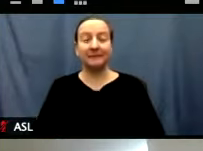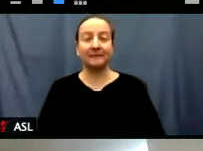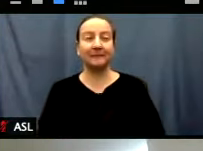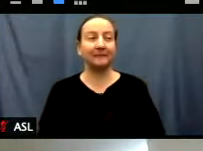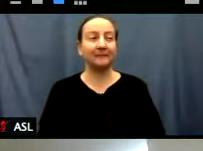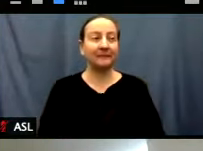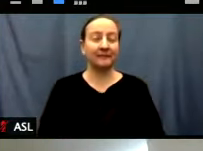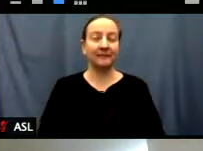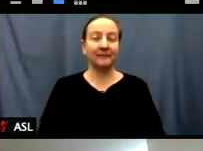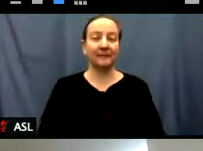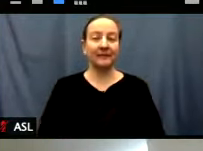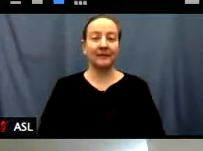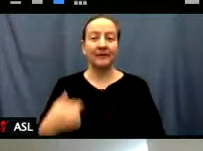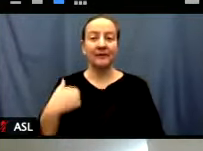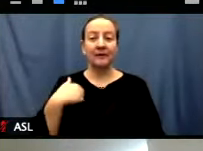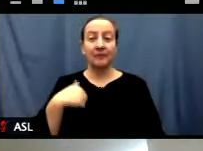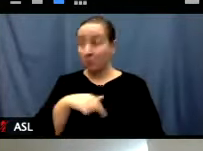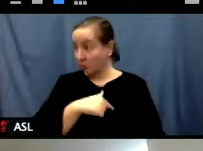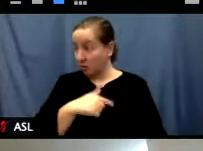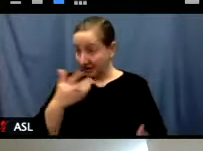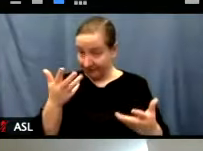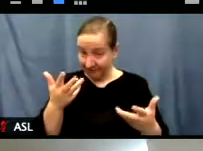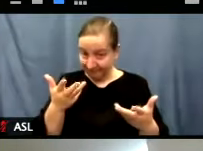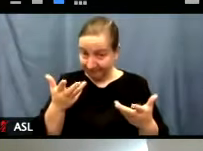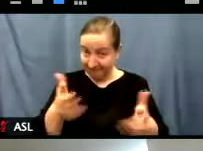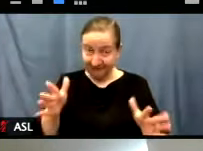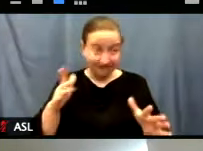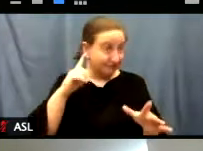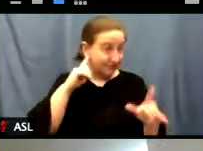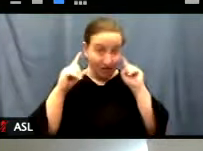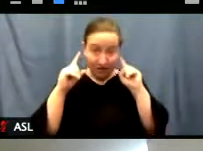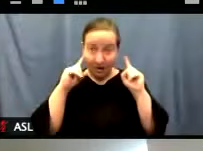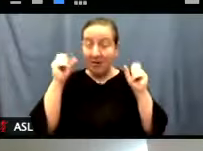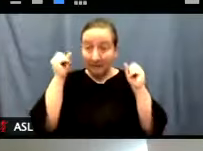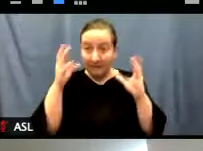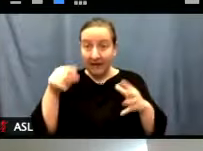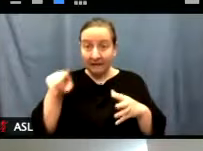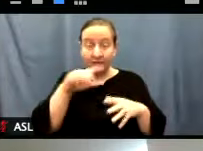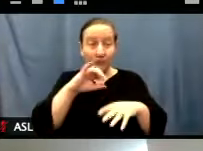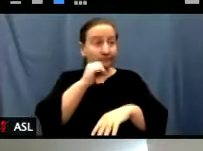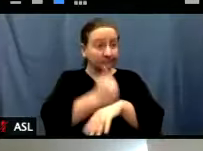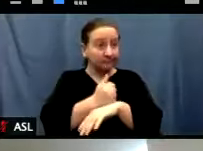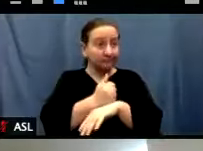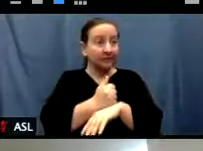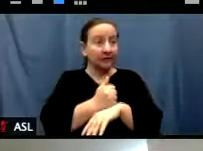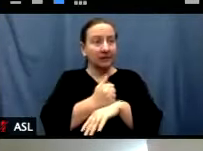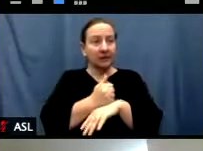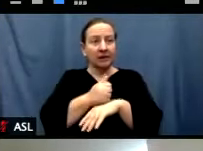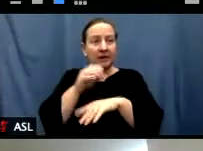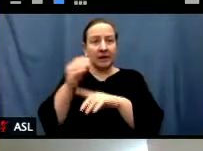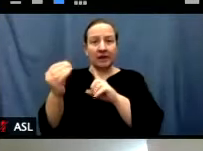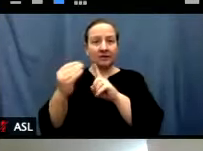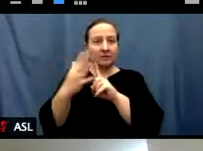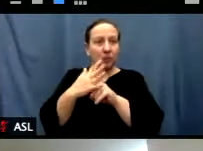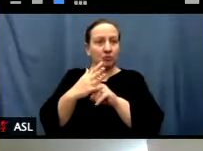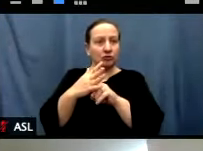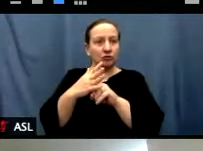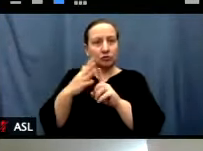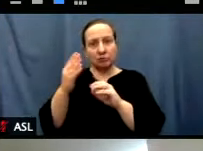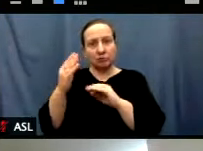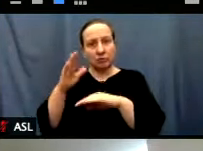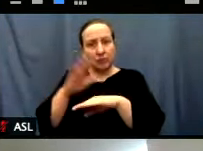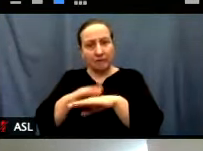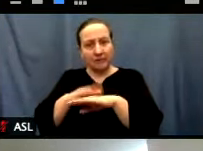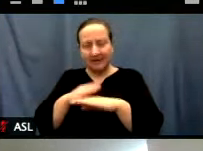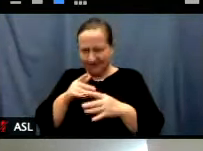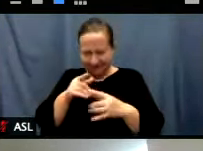We've also heard from everybody, or lots of you, who've enabled exposure notifications that you struggled to get the keys to unlock